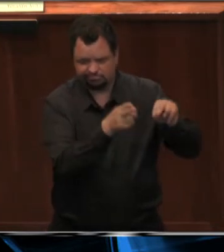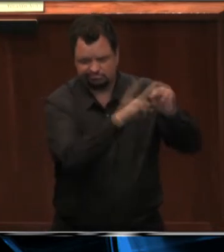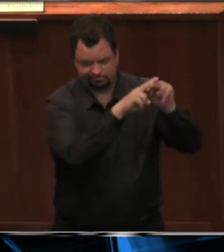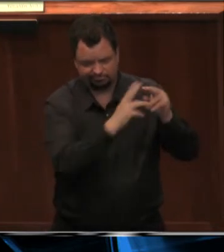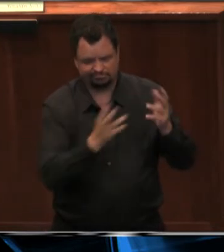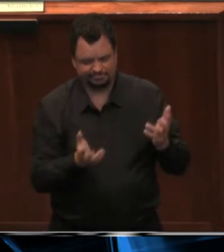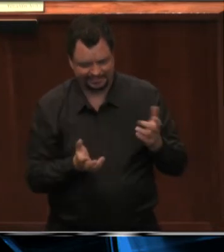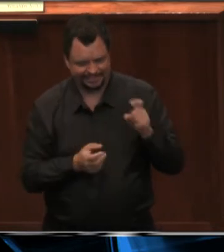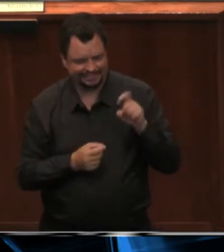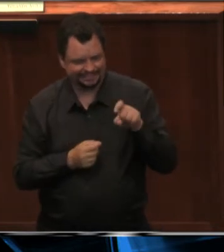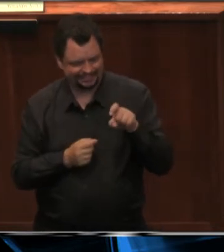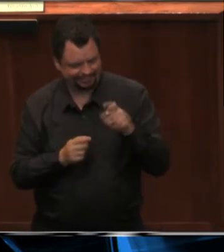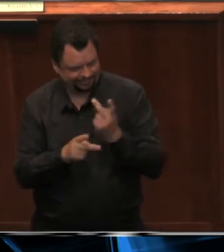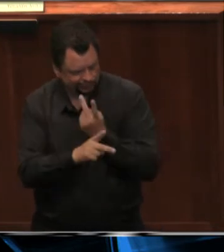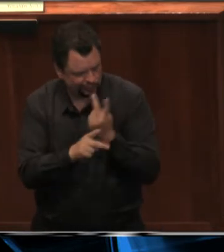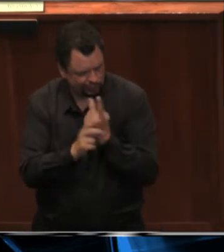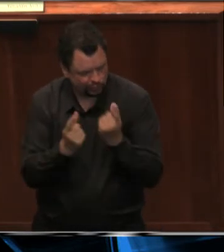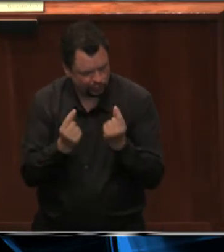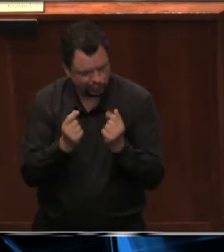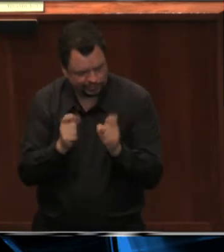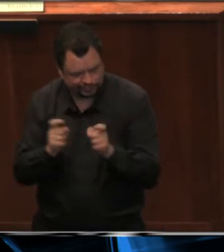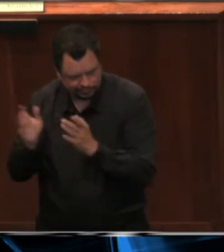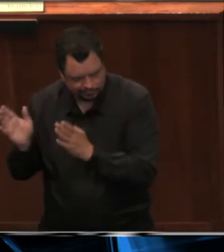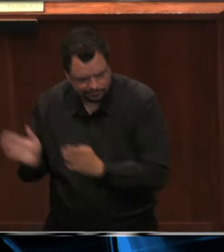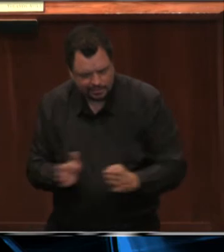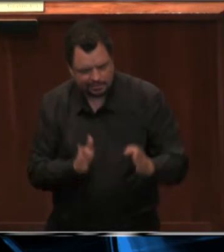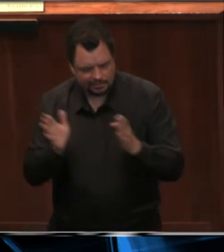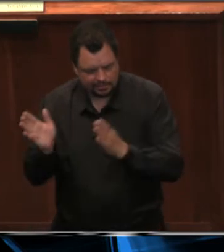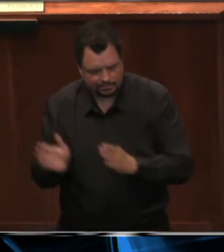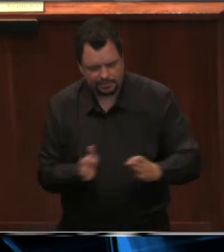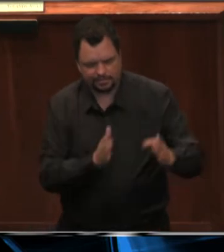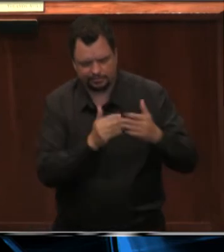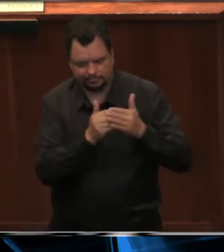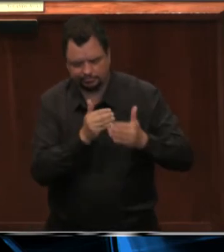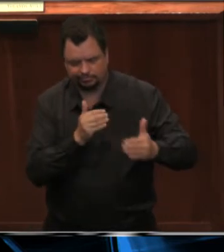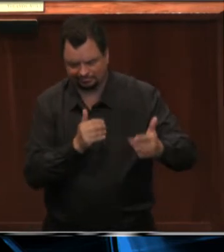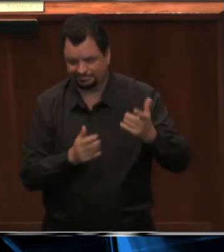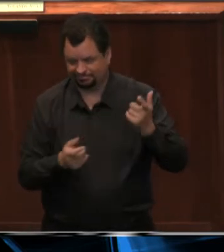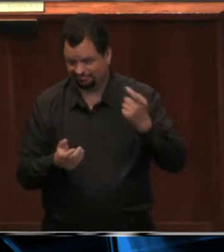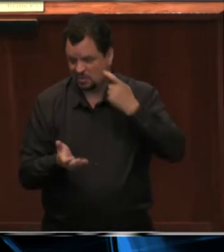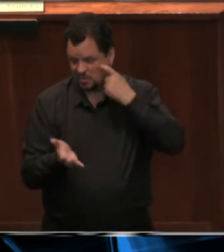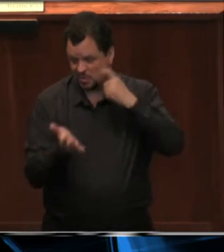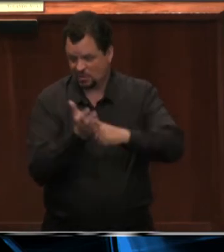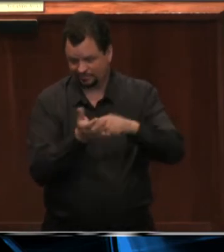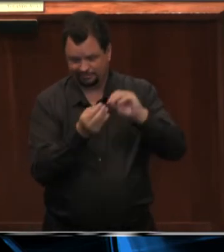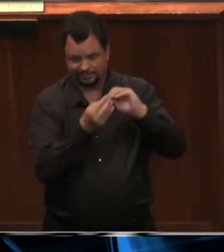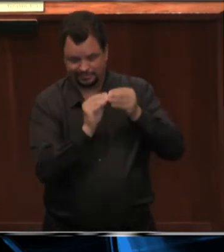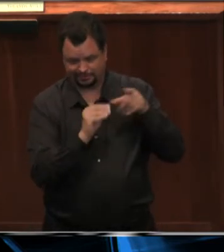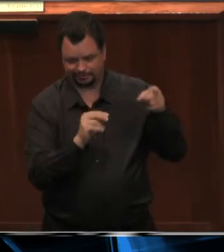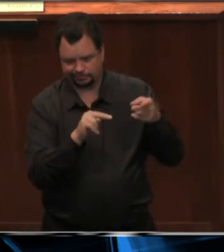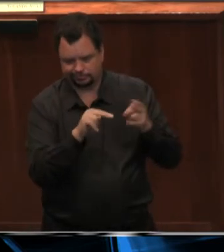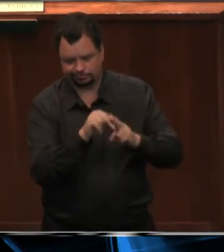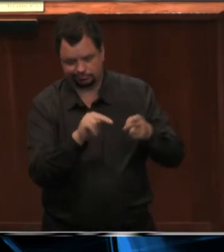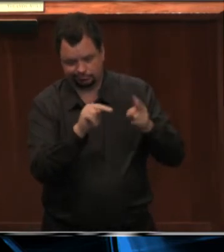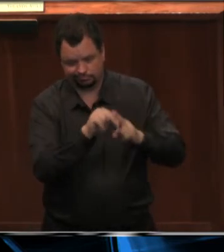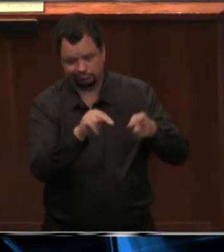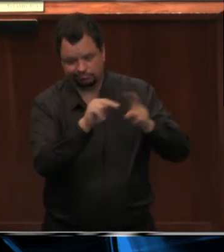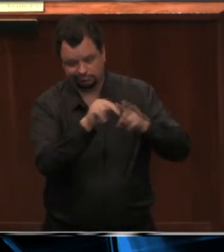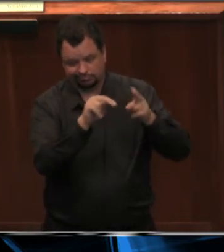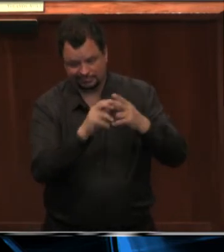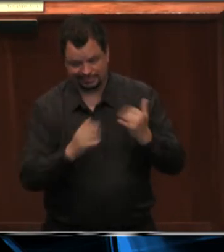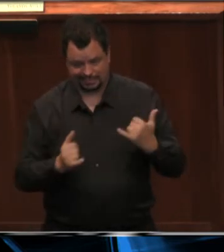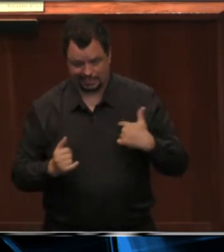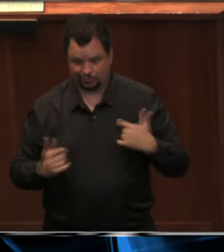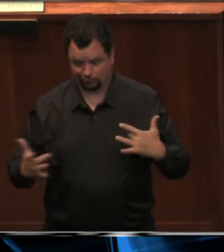planning efforts. They brought forward information regarding seeing an increase, as well as concerns for what those future